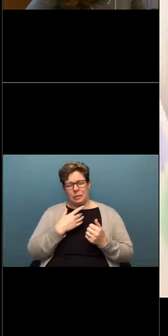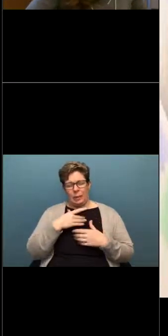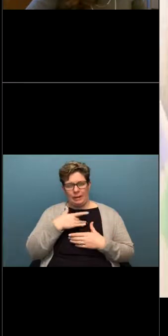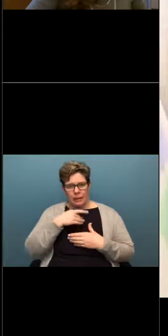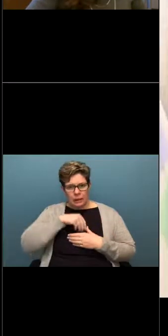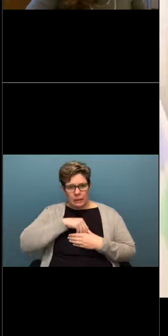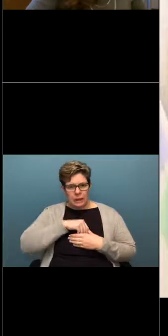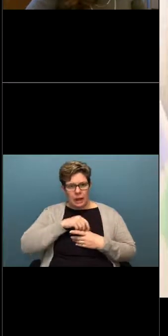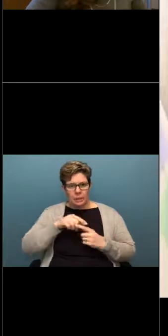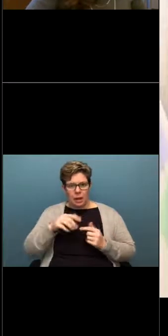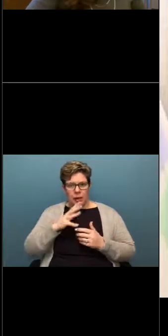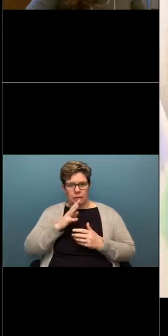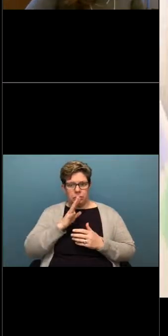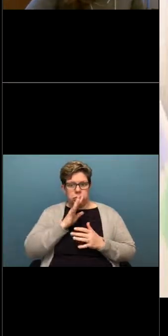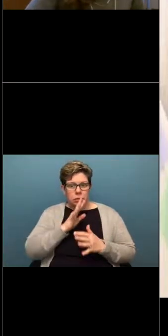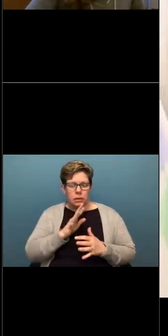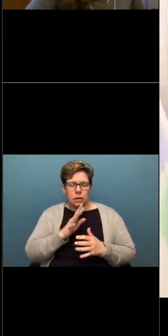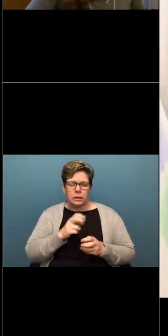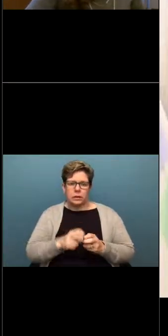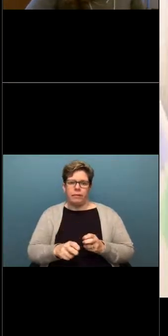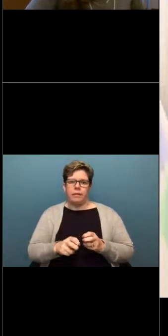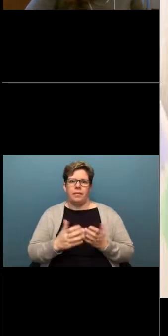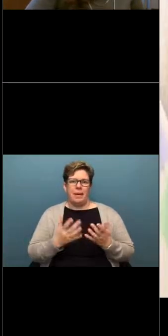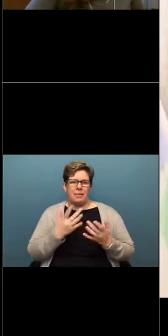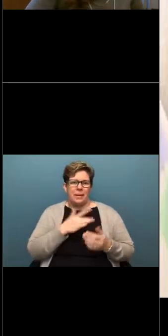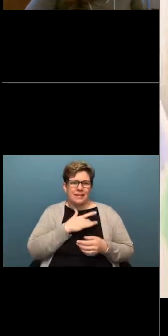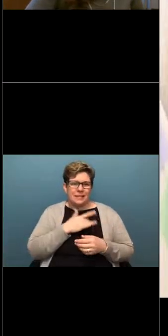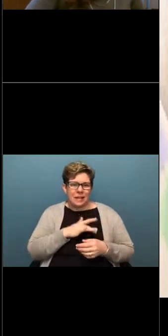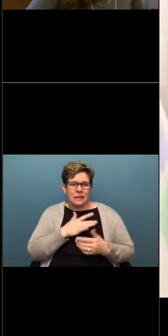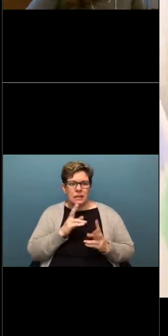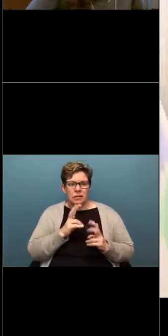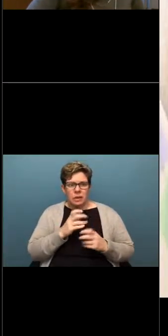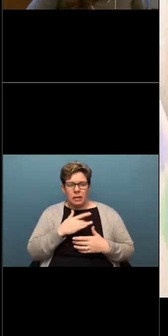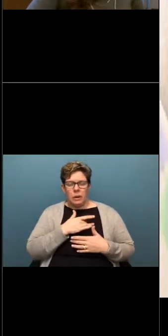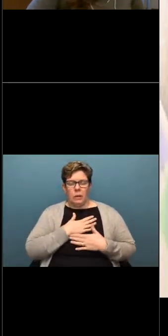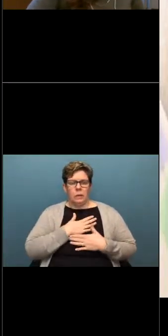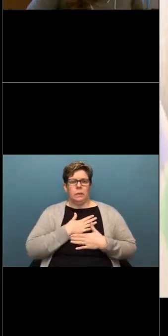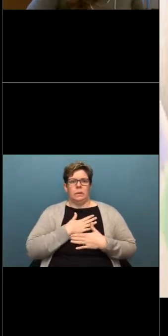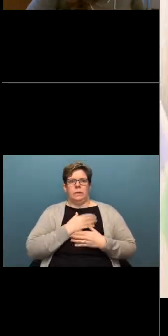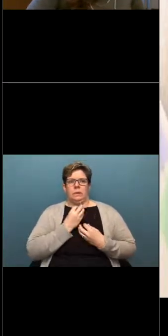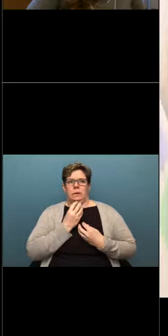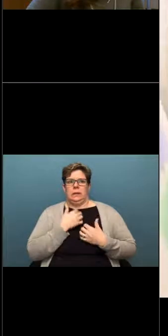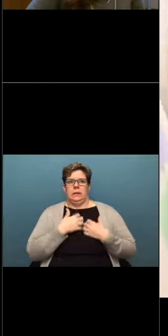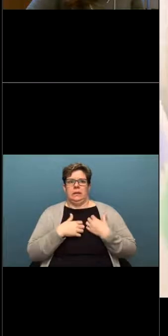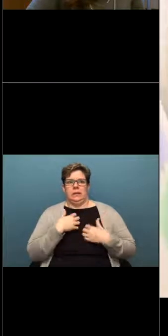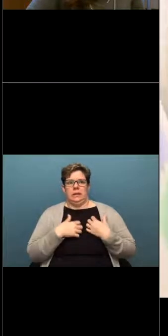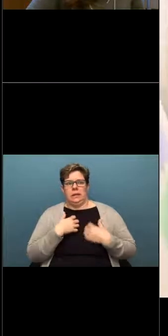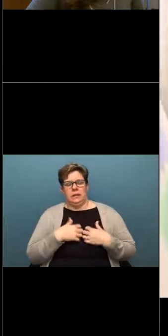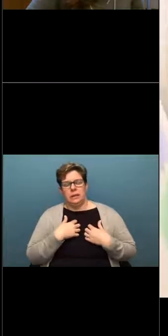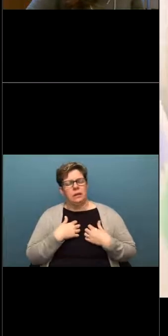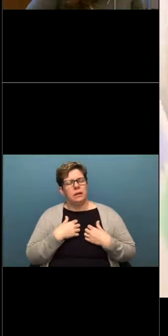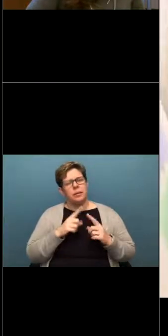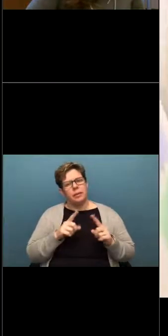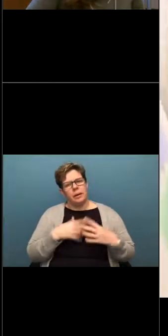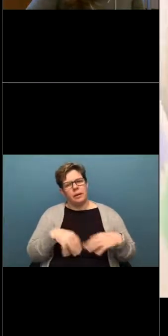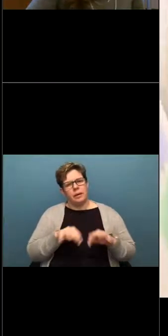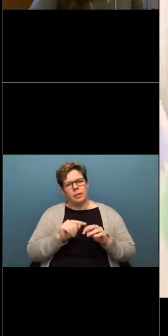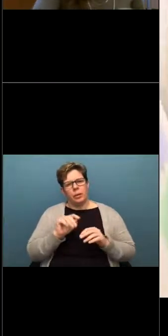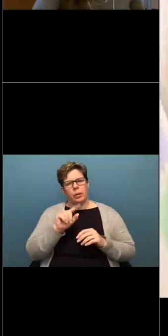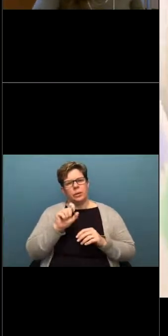a sensitive topic or situation. So there's some key tools about talking about things that can be